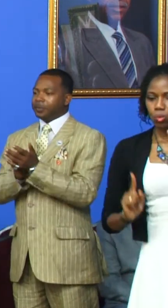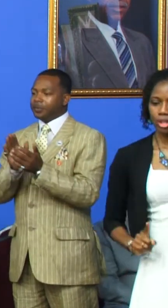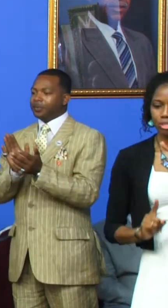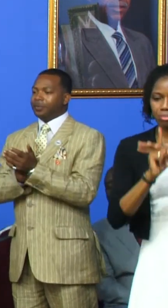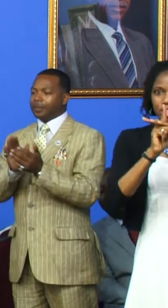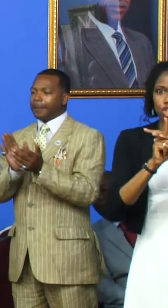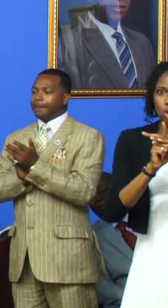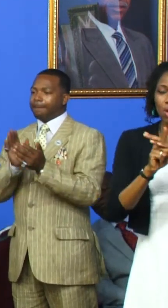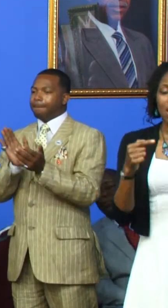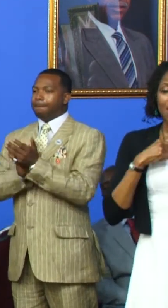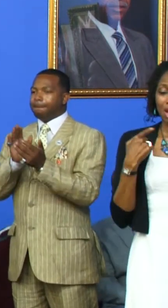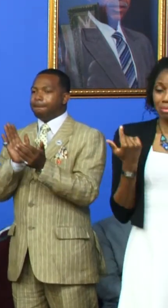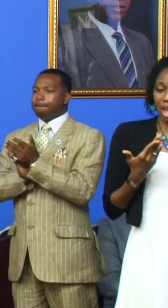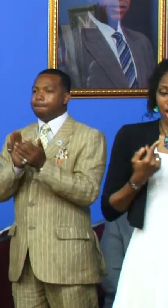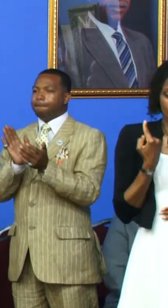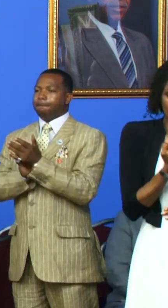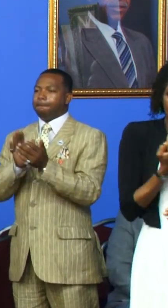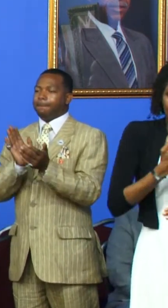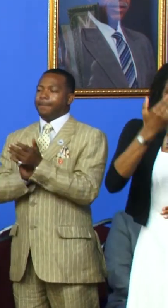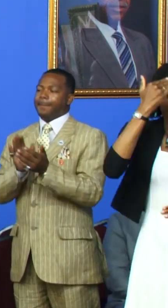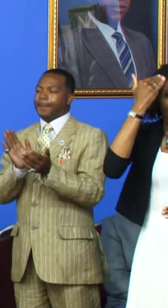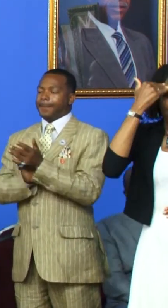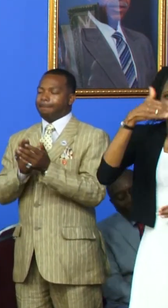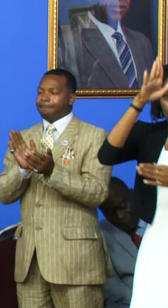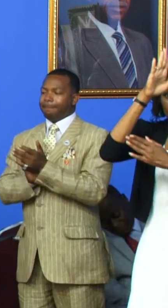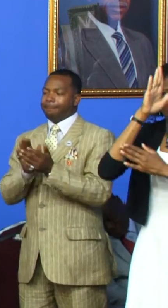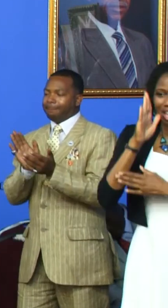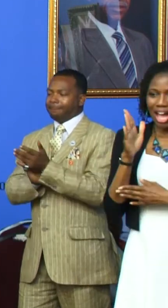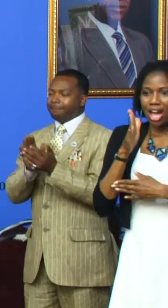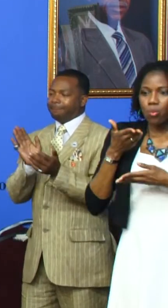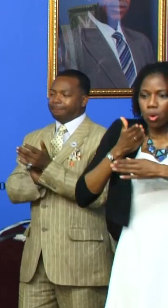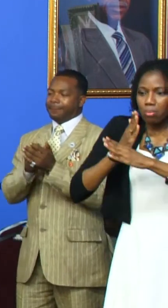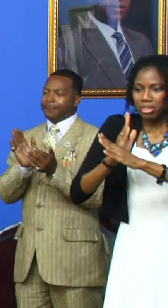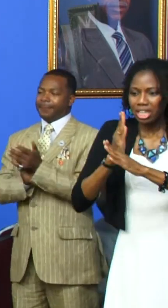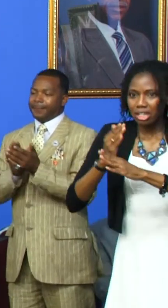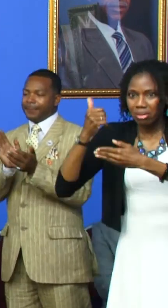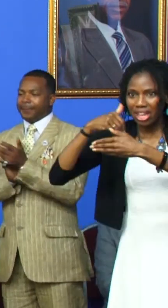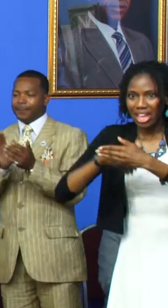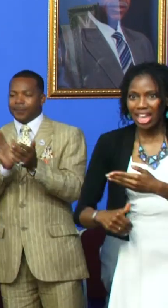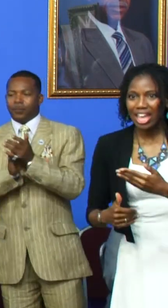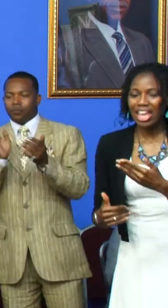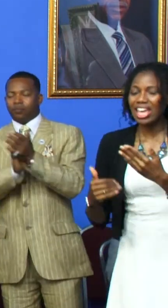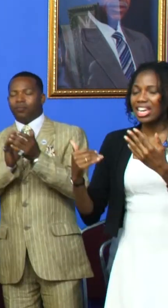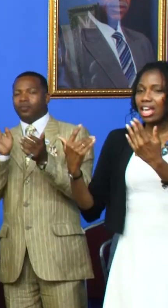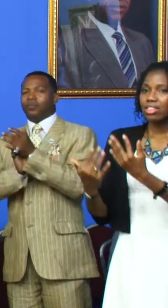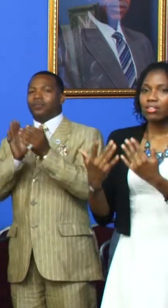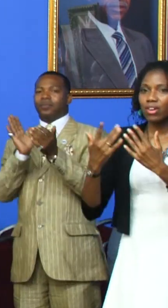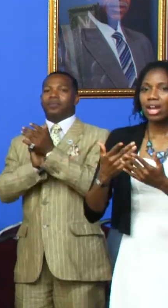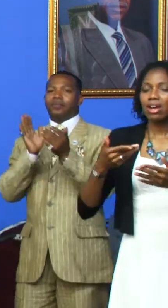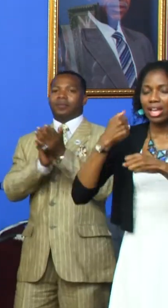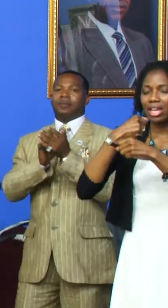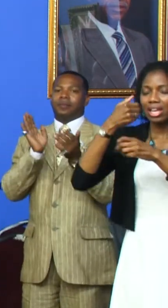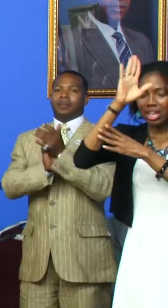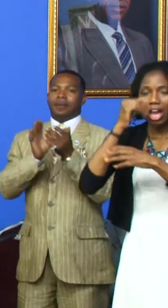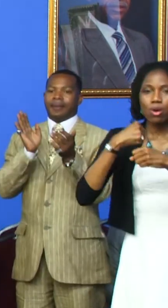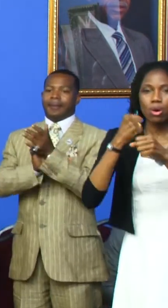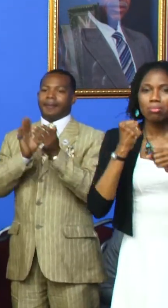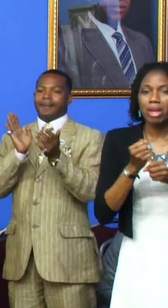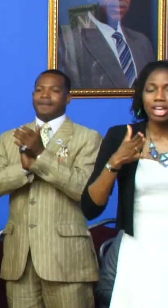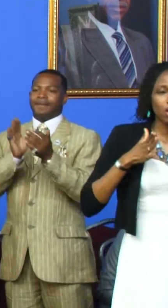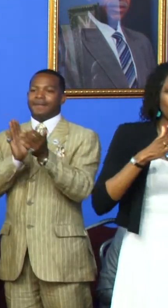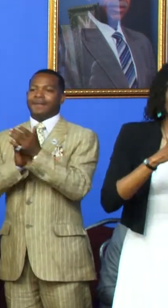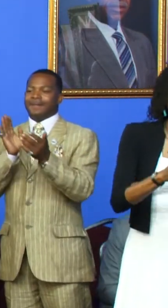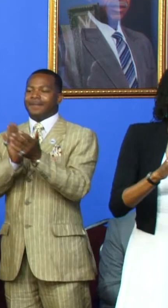by myself. God will meet you in the flames. God will make a way out of no way. God will lift